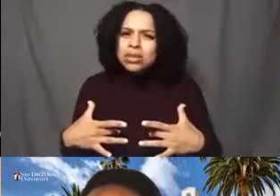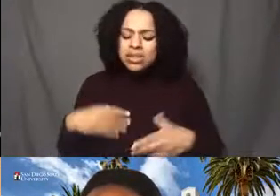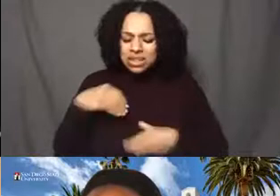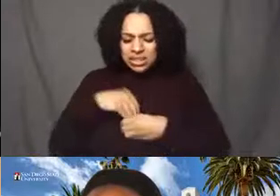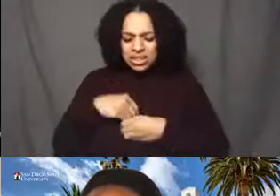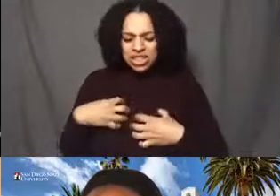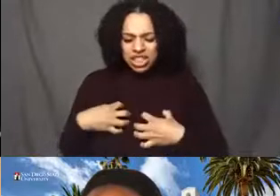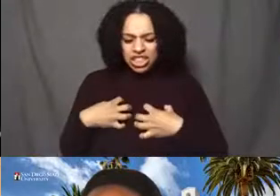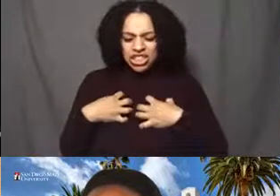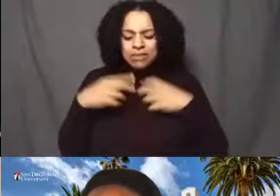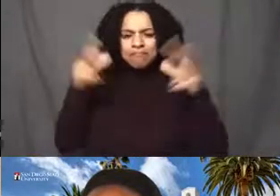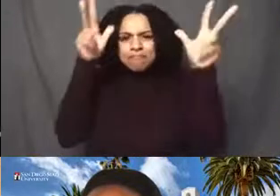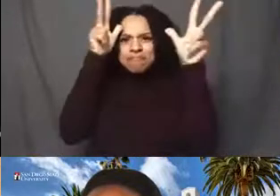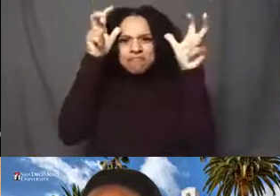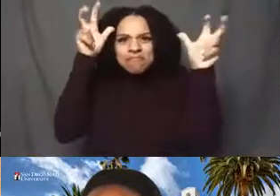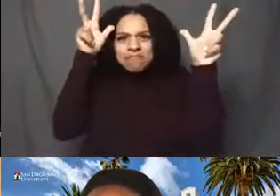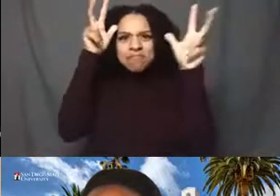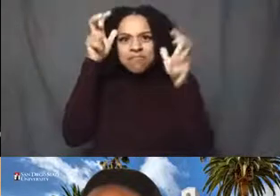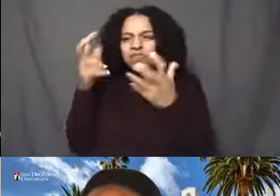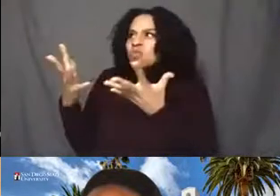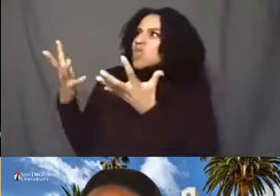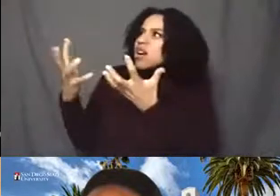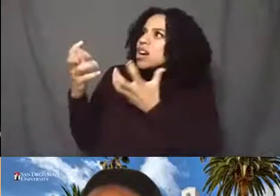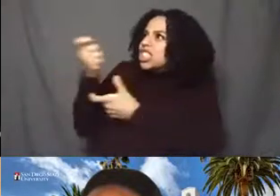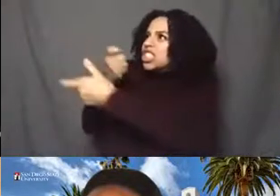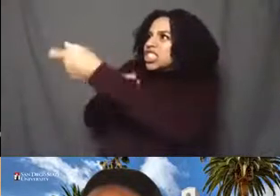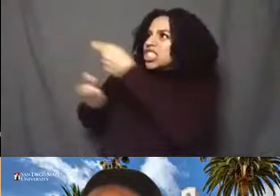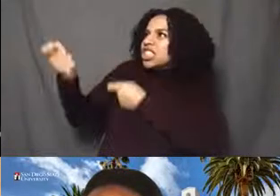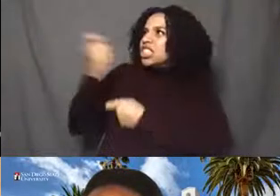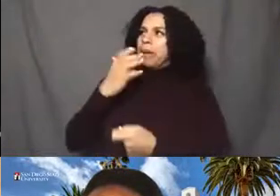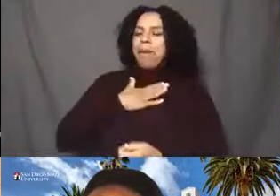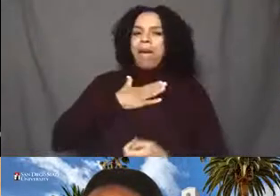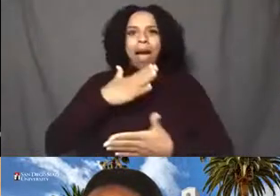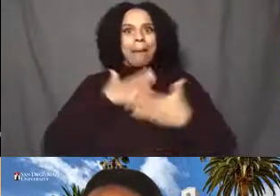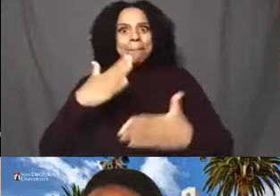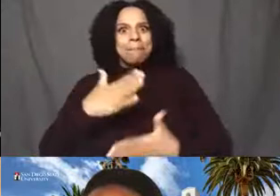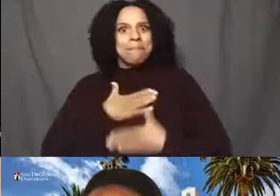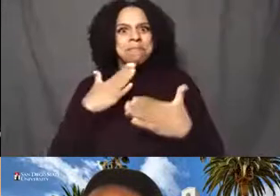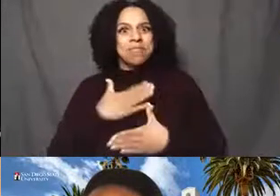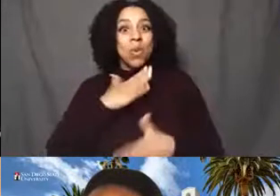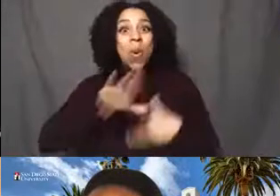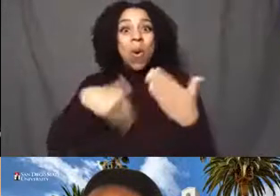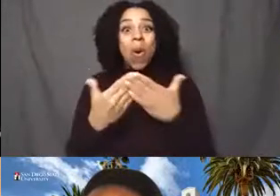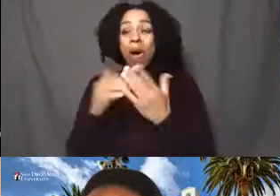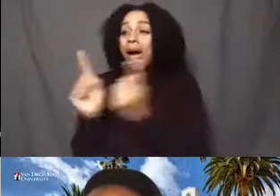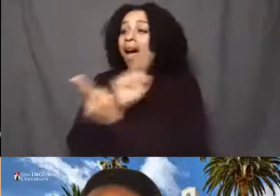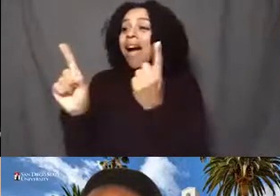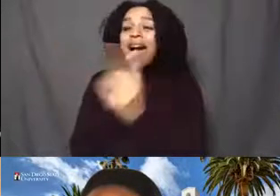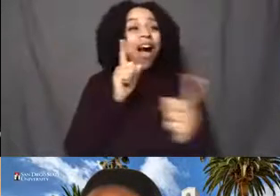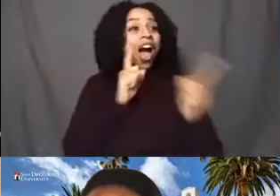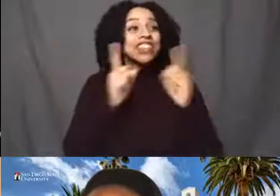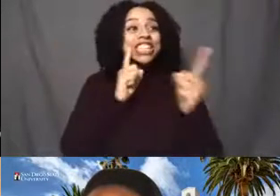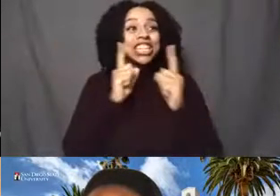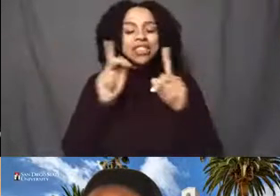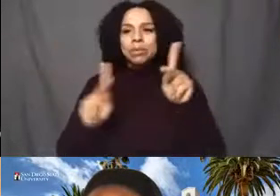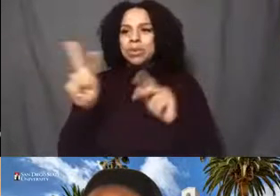god, this thirsty shadow that wrings my joy like a dish rag, turns every conversation into a conveyor belt that always begins with the phrase, you look